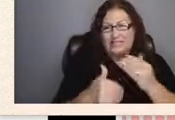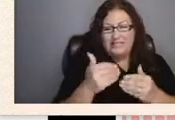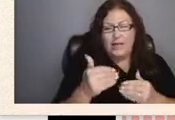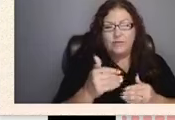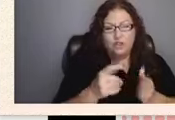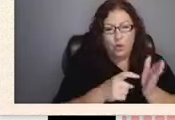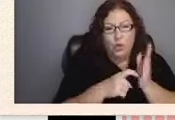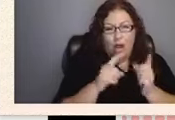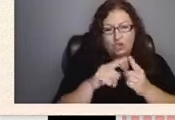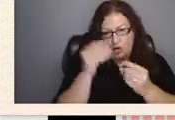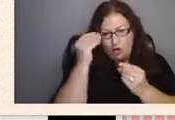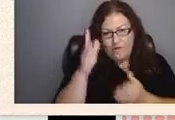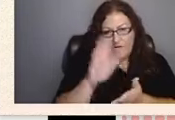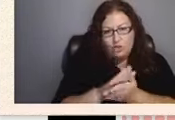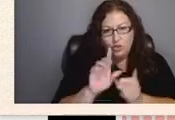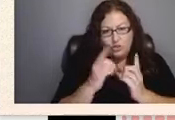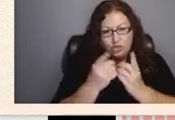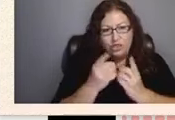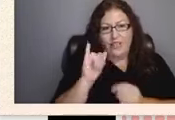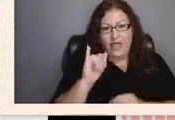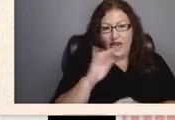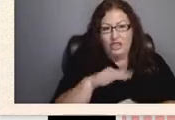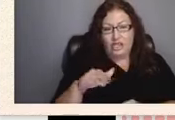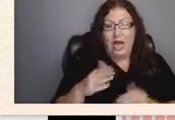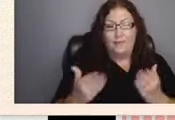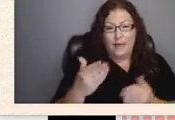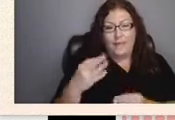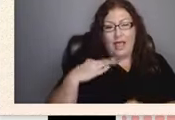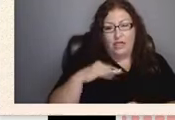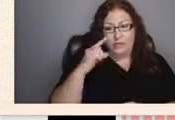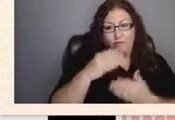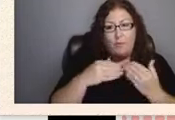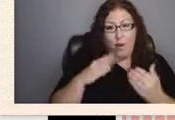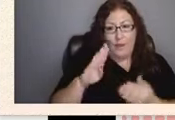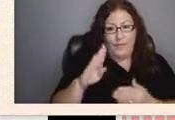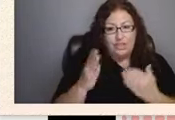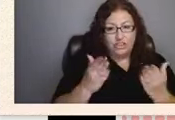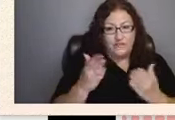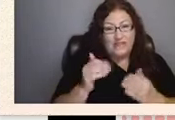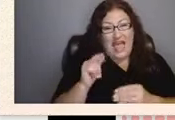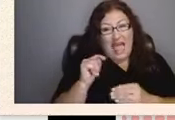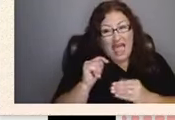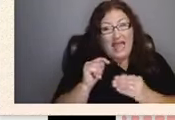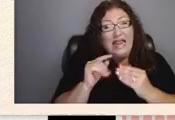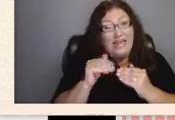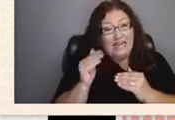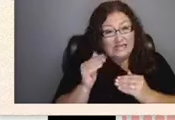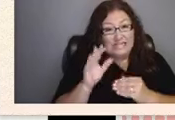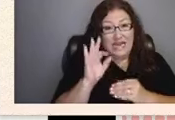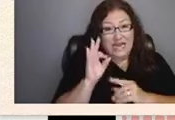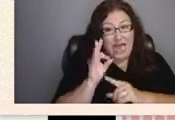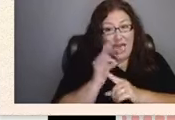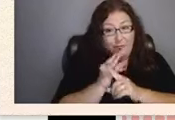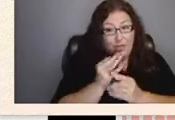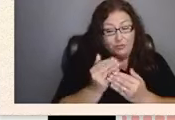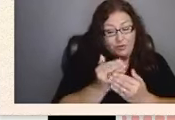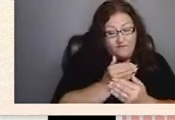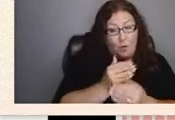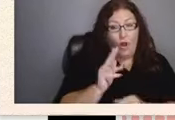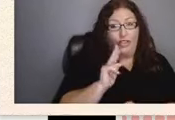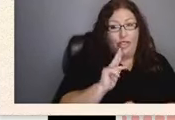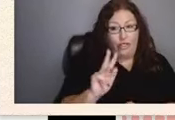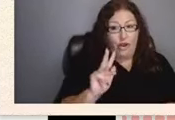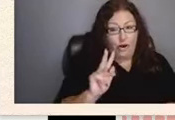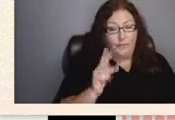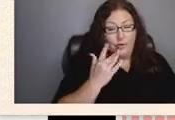school district that a child may be eligible for Part B services at least 9 months prior to the 3rd birthday.